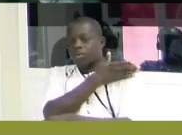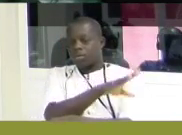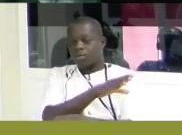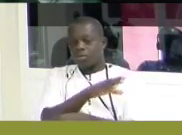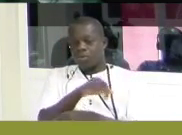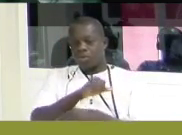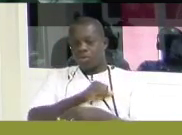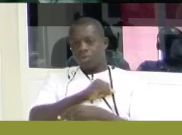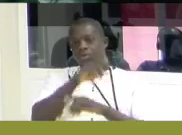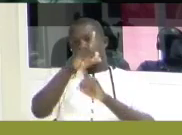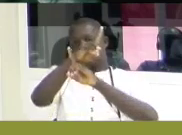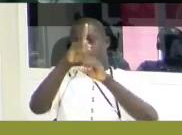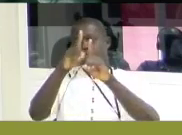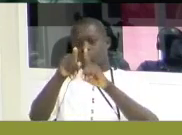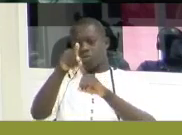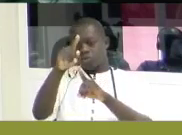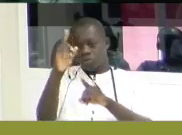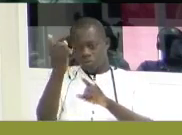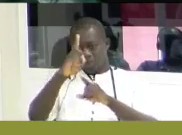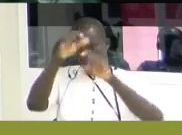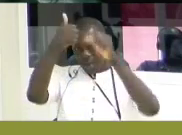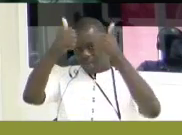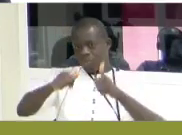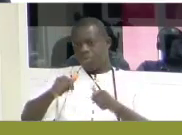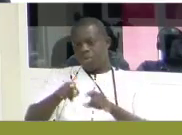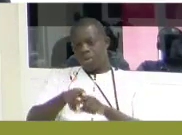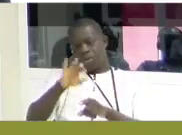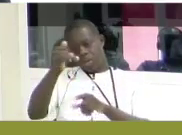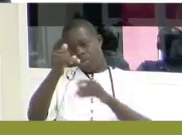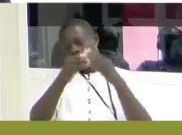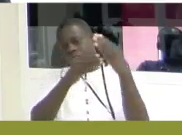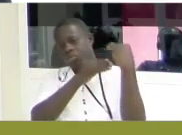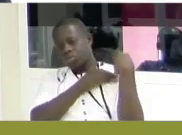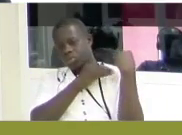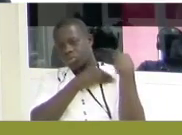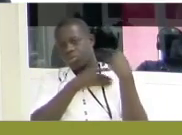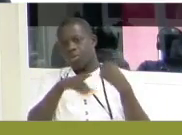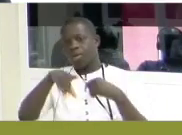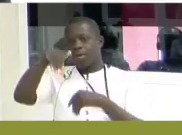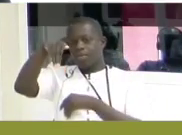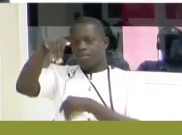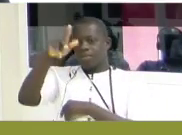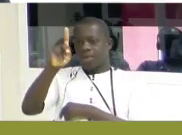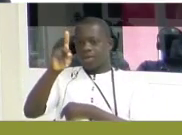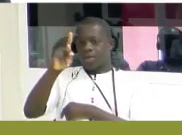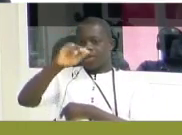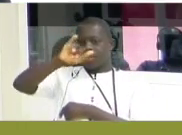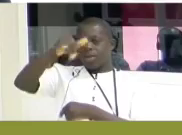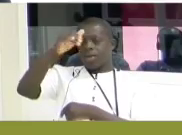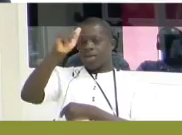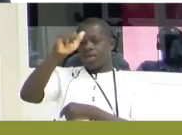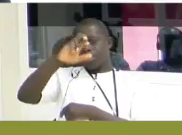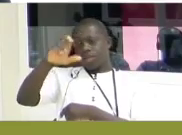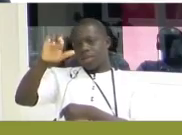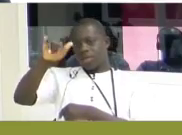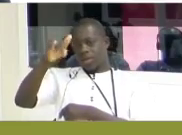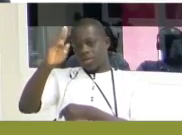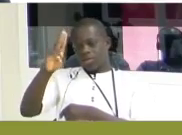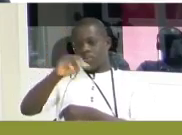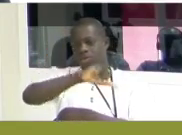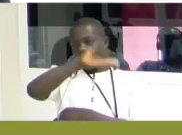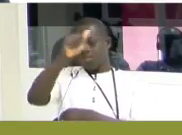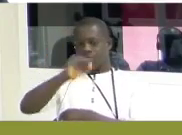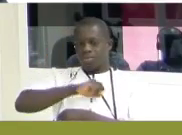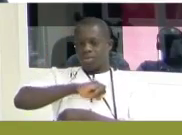her position, what happened to you, if any? Yes, anything? we were in charge. PK Jaju, that's Pakemo Jaju and myself. Then Sirif was